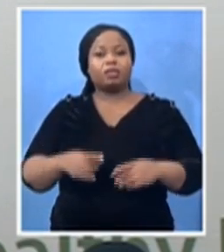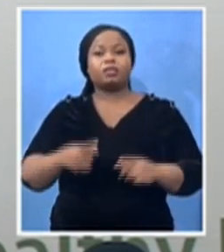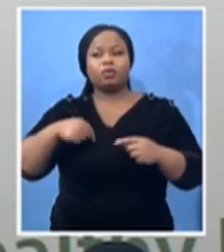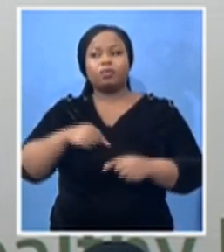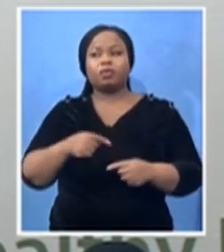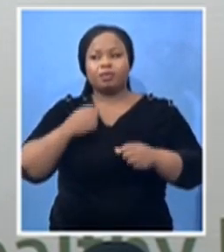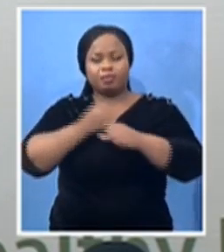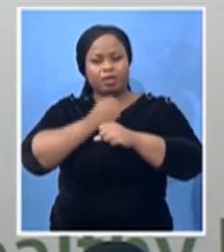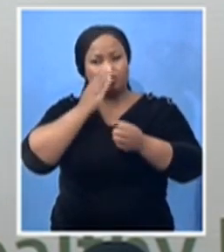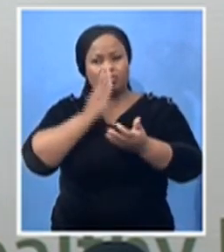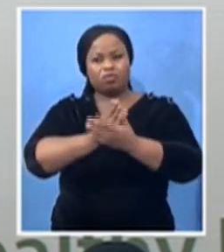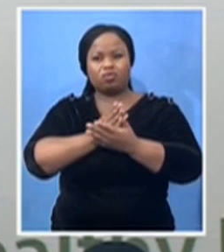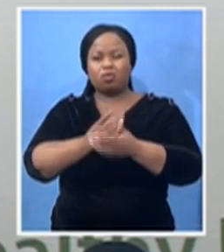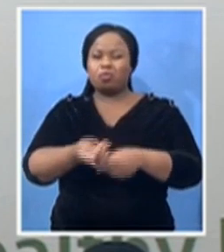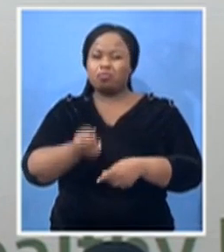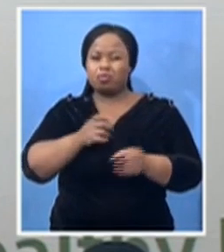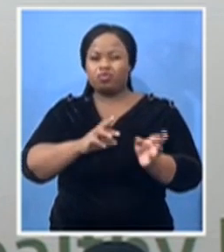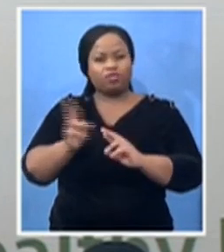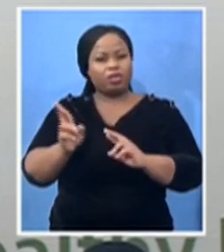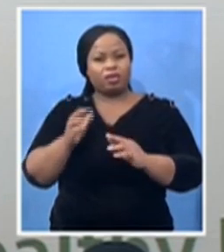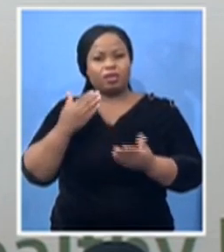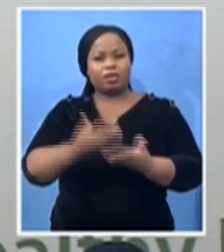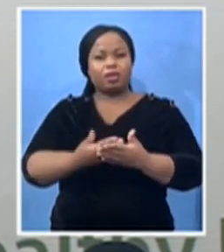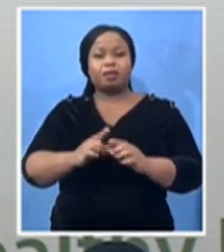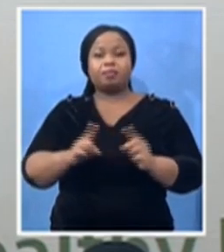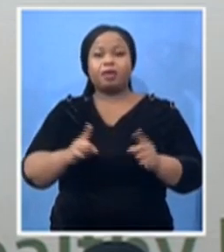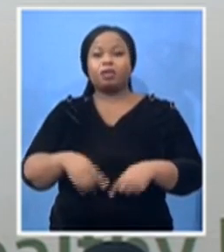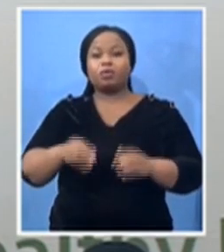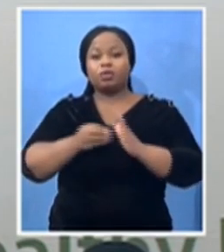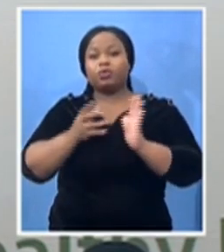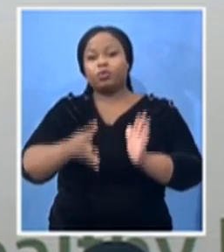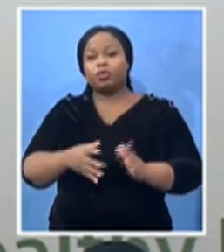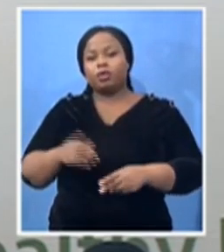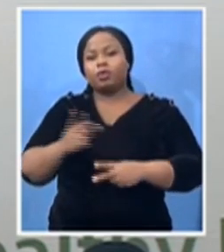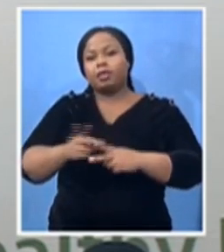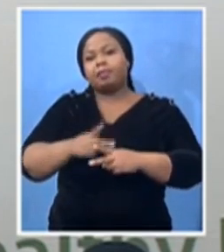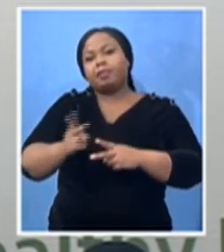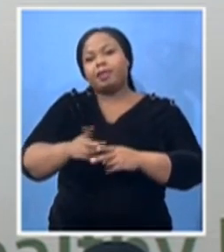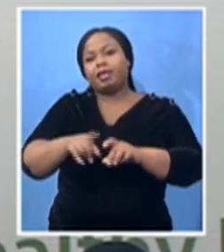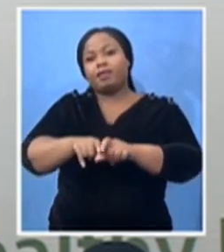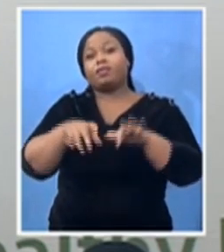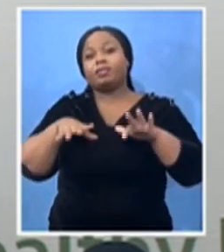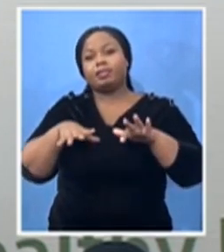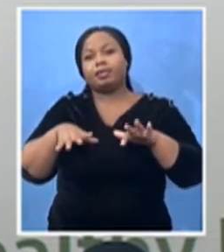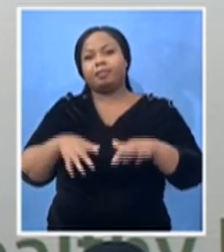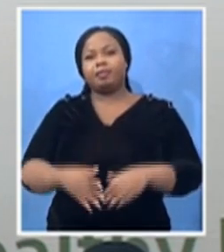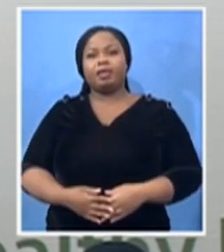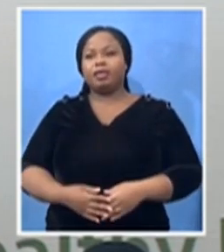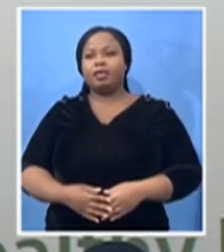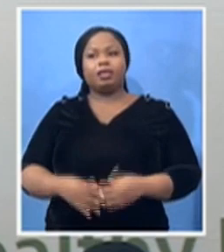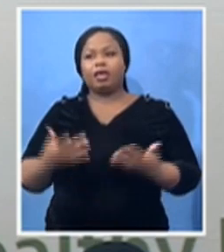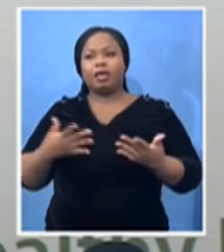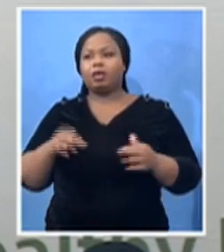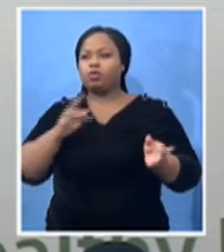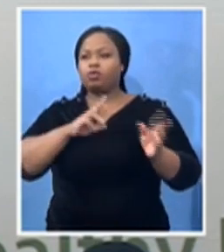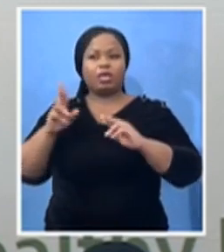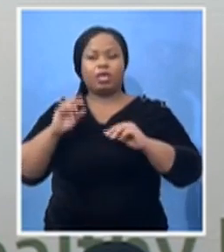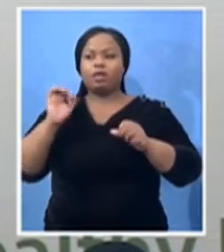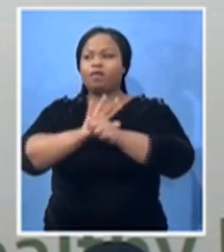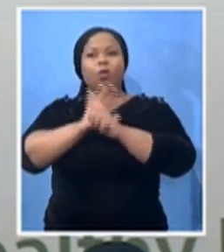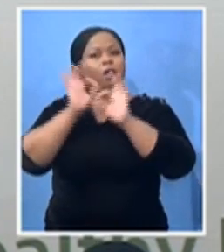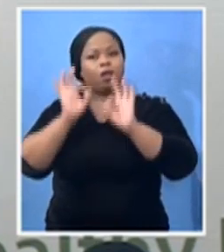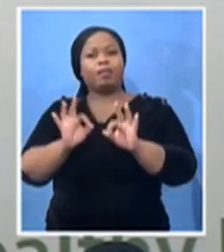like when you are a student preparing for exams, you don't get fully ready until after the exams, and you then in